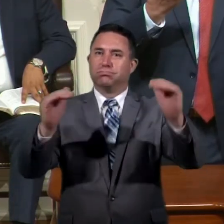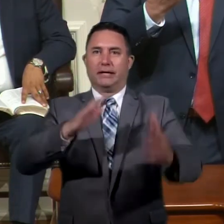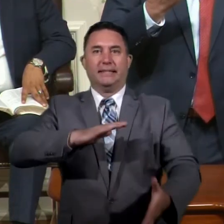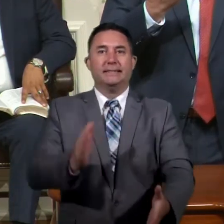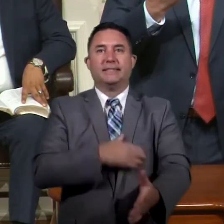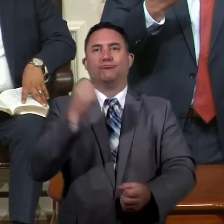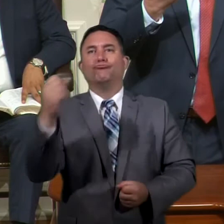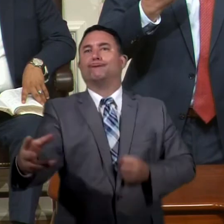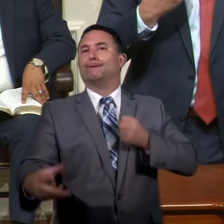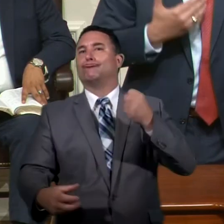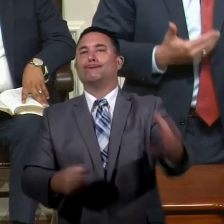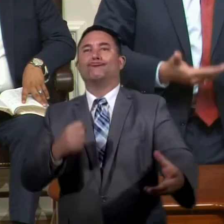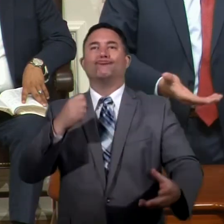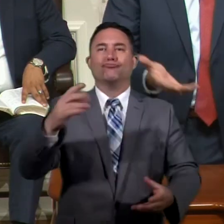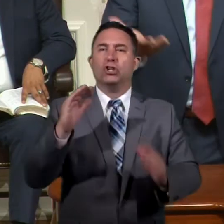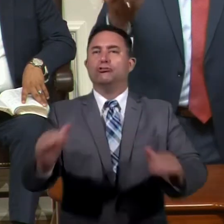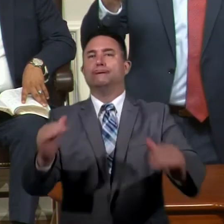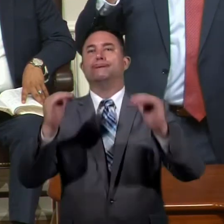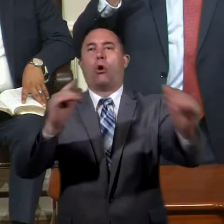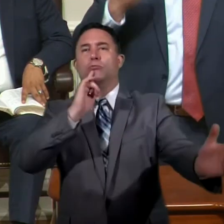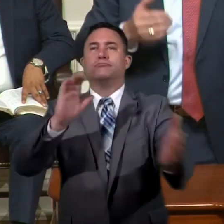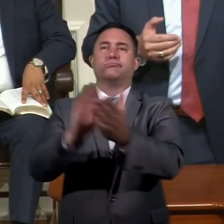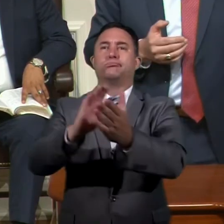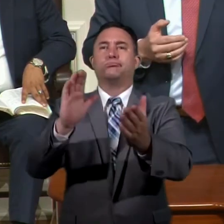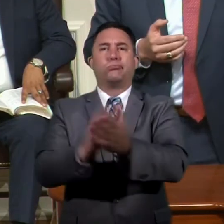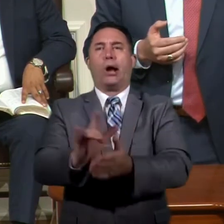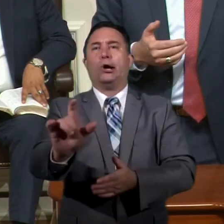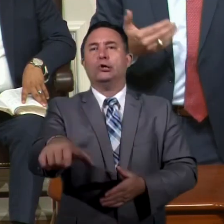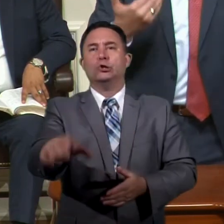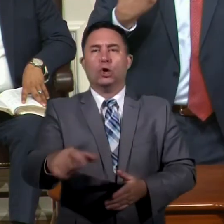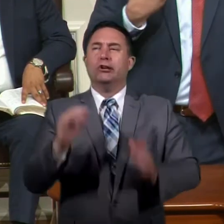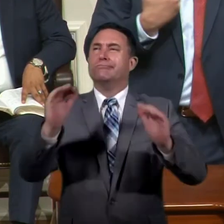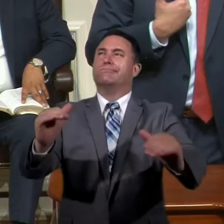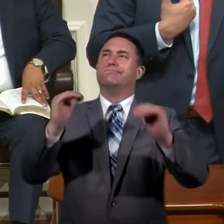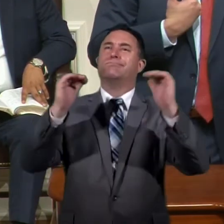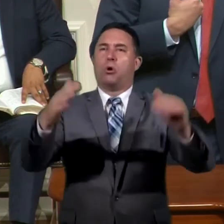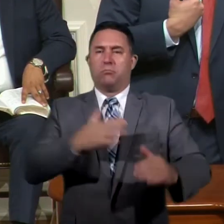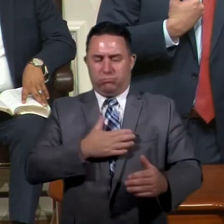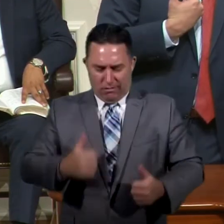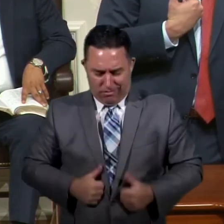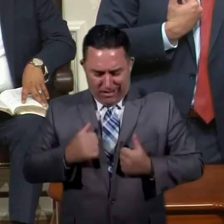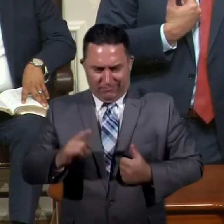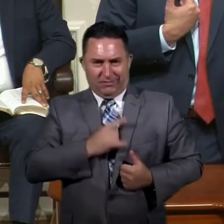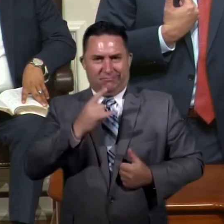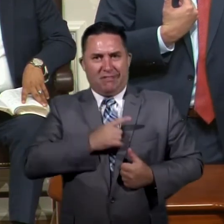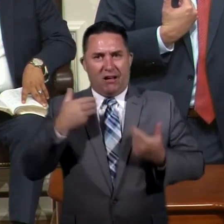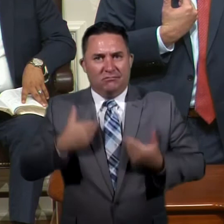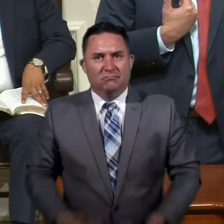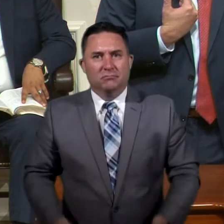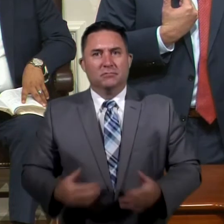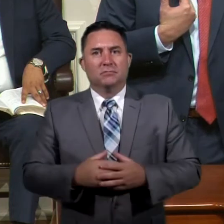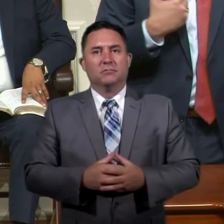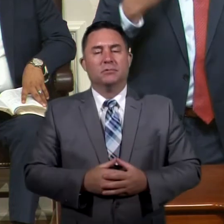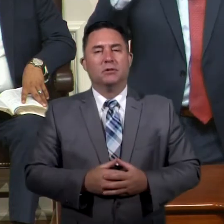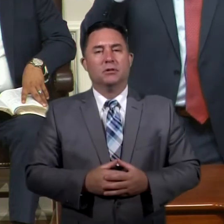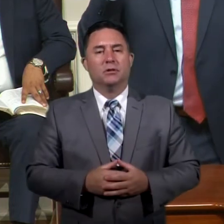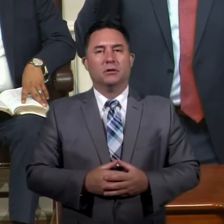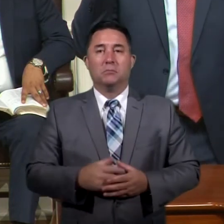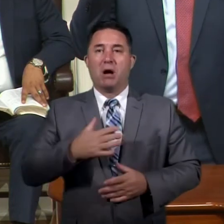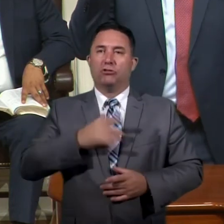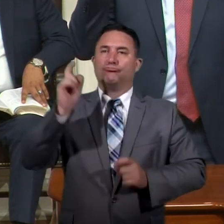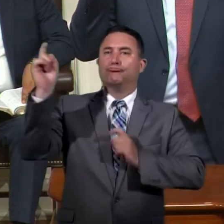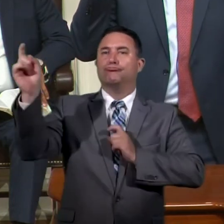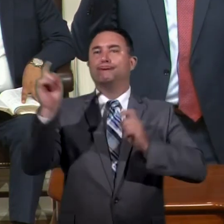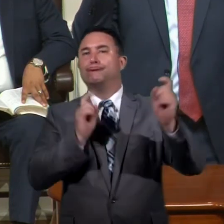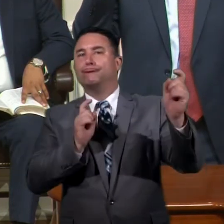singing. Exaltado en al cantar. Exalted in praise. En oración. Exalted in my lifestyle. En mi vida, estilo de vida, ser exaltado. In my